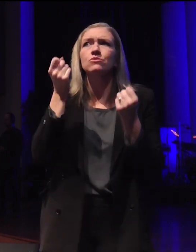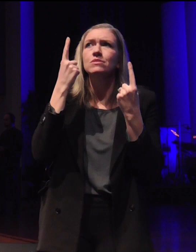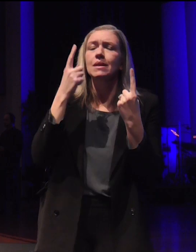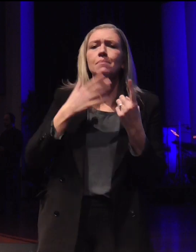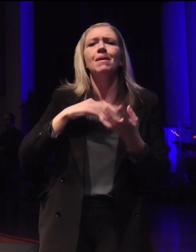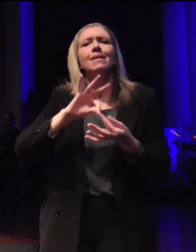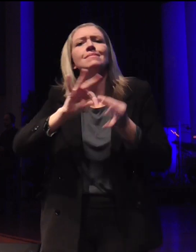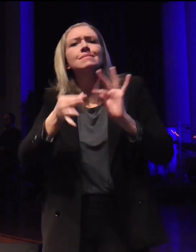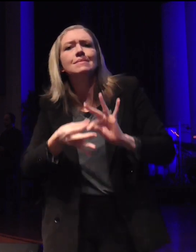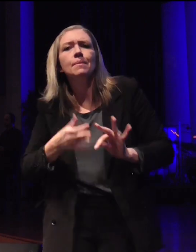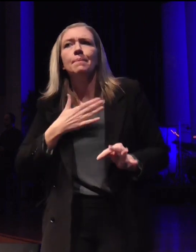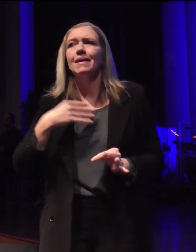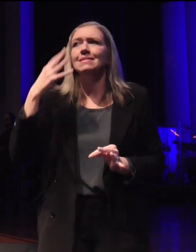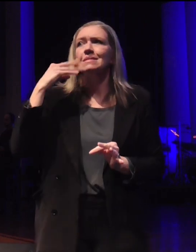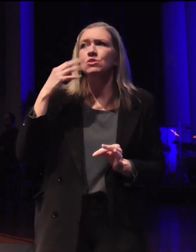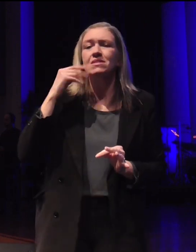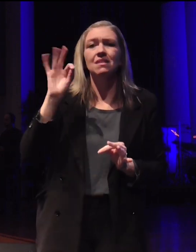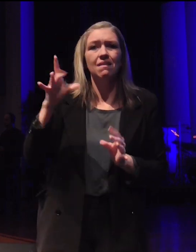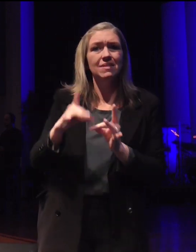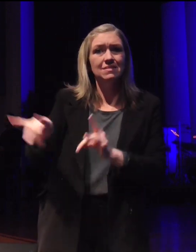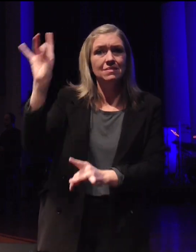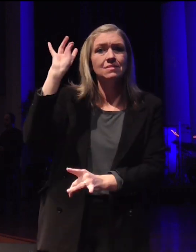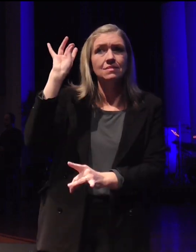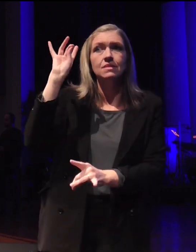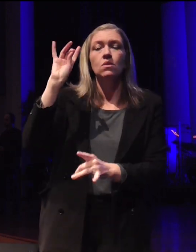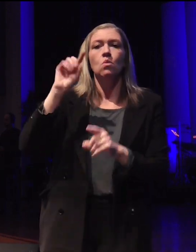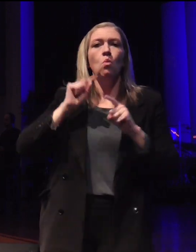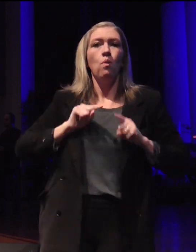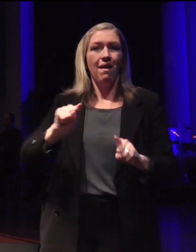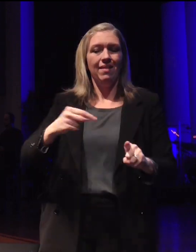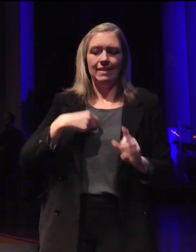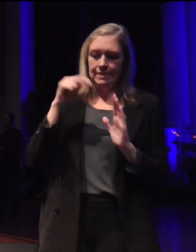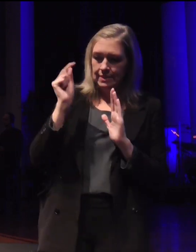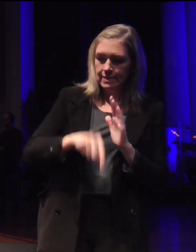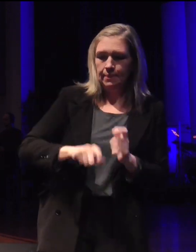my experience of that presence as it deepens and